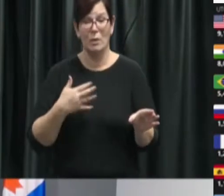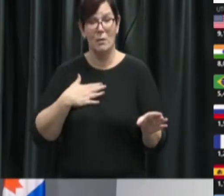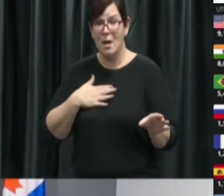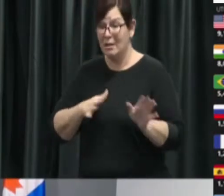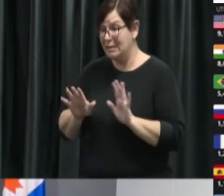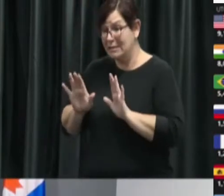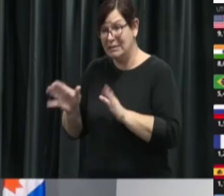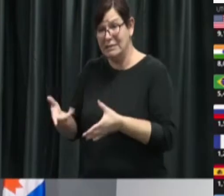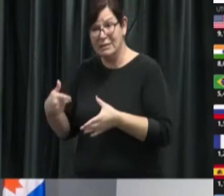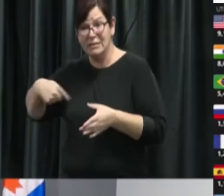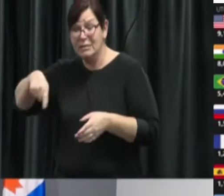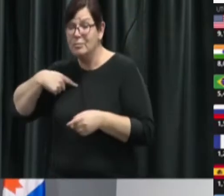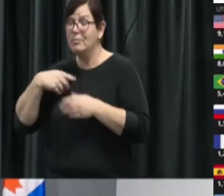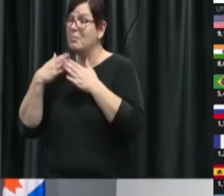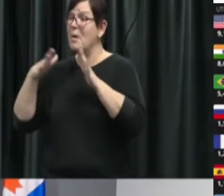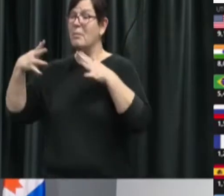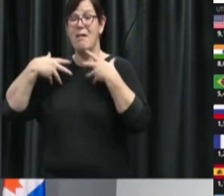Toronto Public Health.